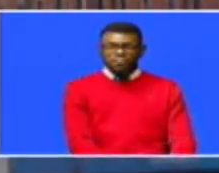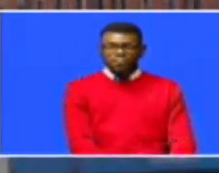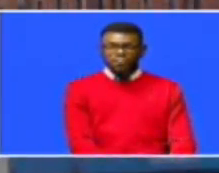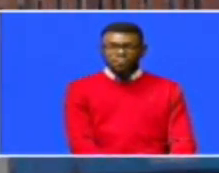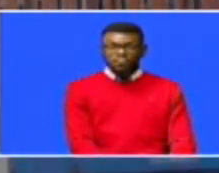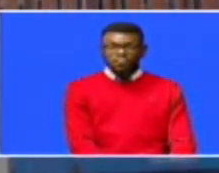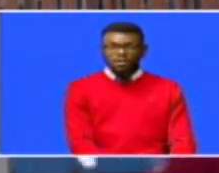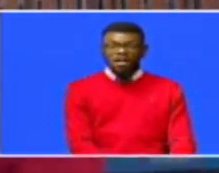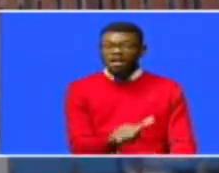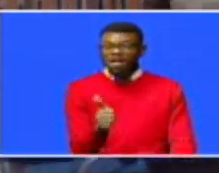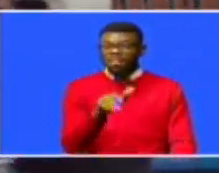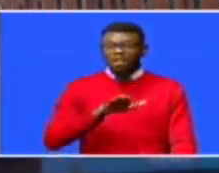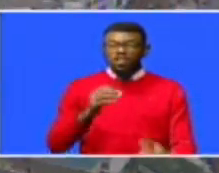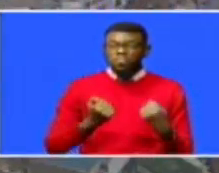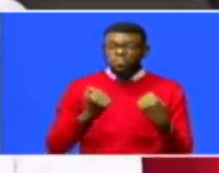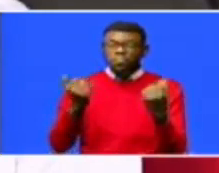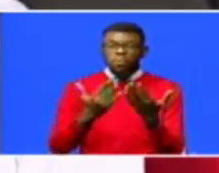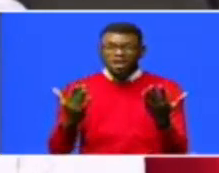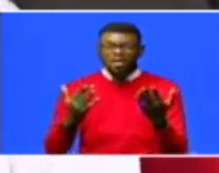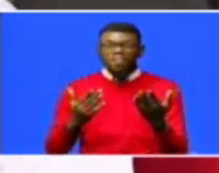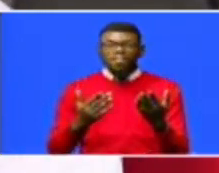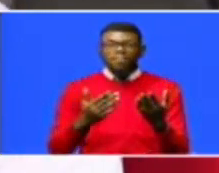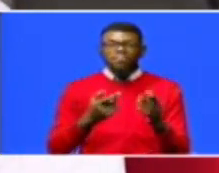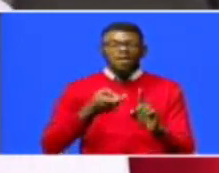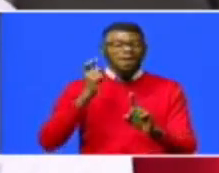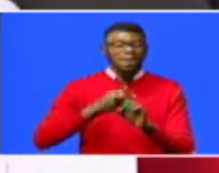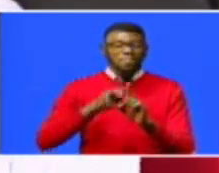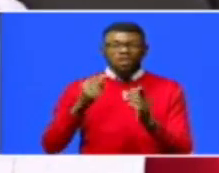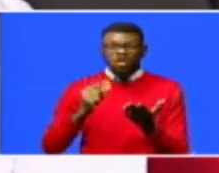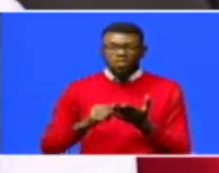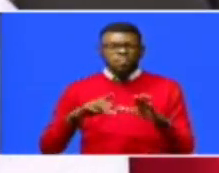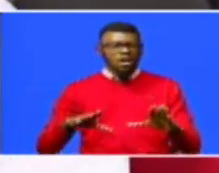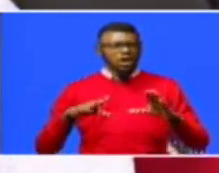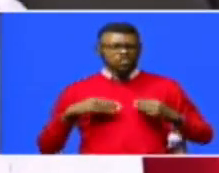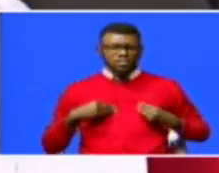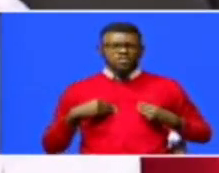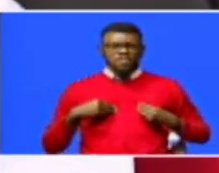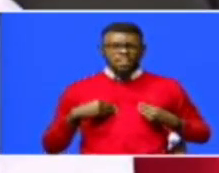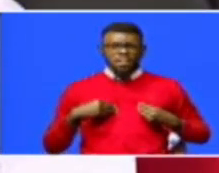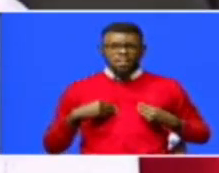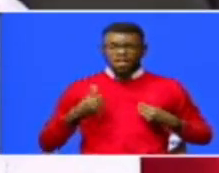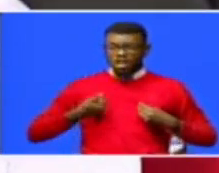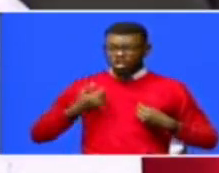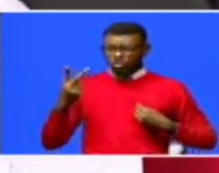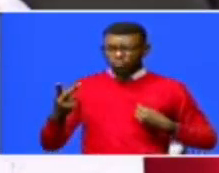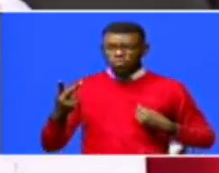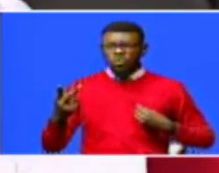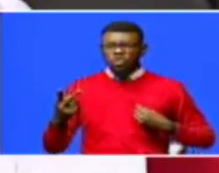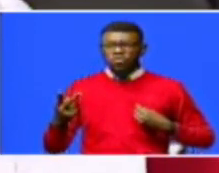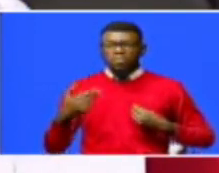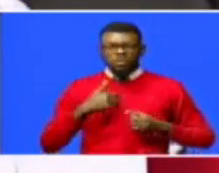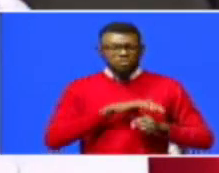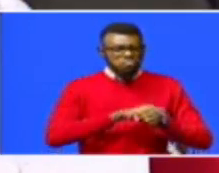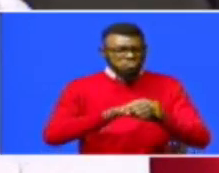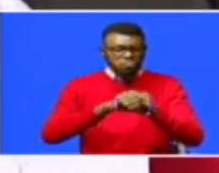Next destination, Kampala, Uganda. Accepted to be bought, and they were handed to me. I took them to the police station of the